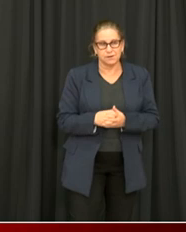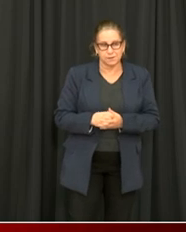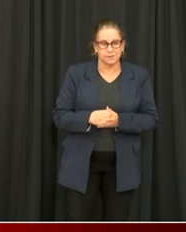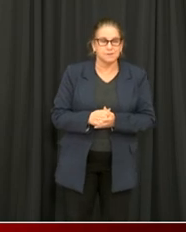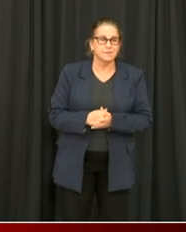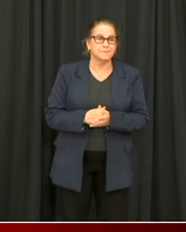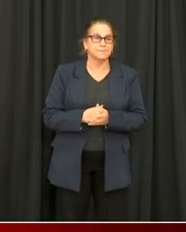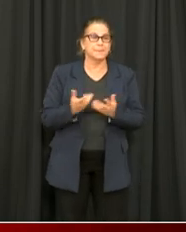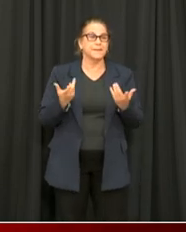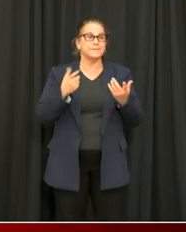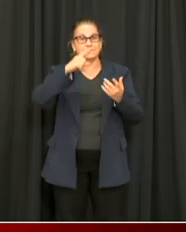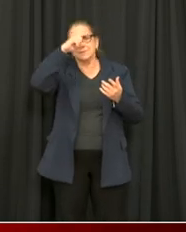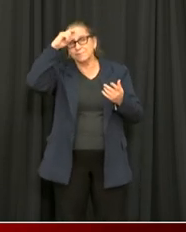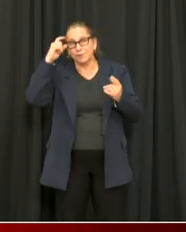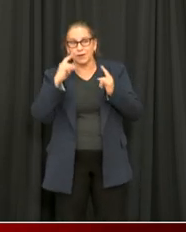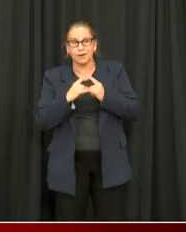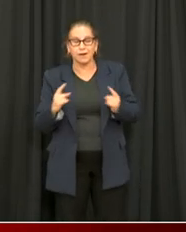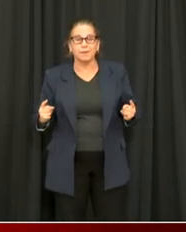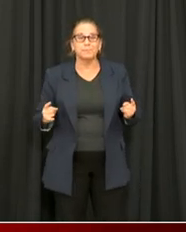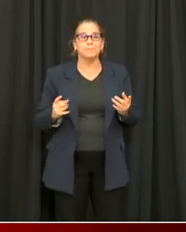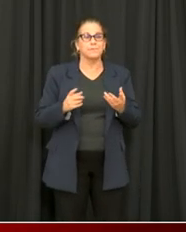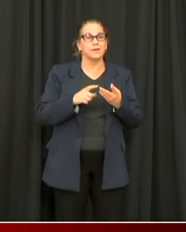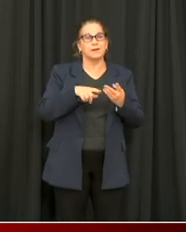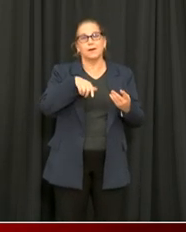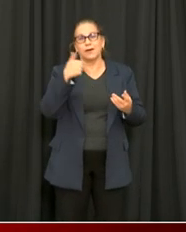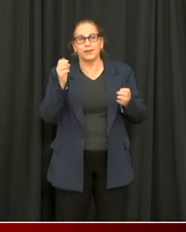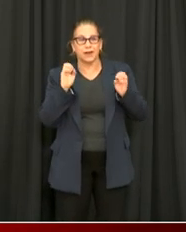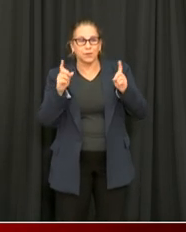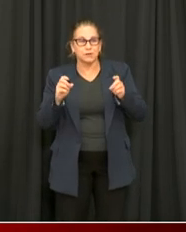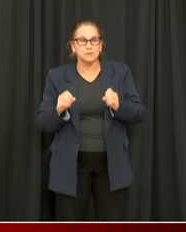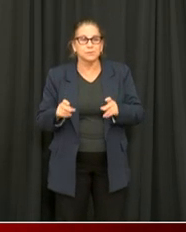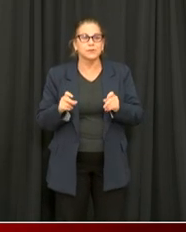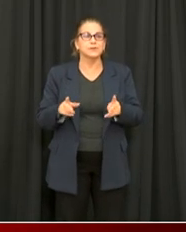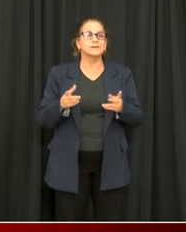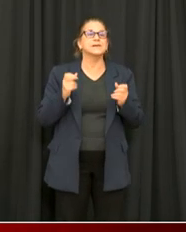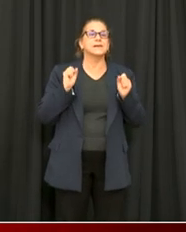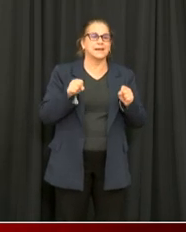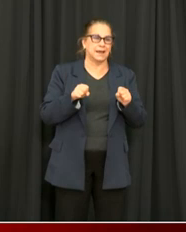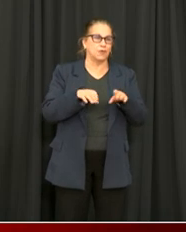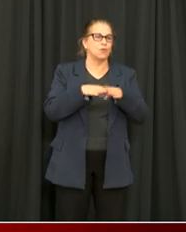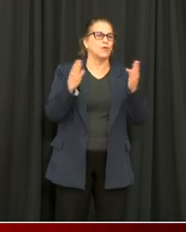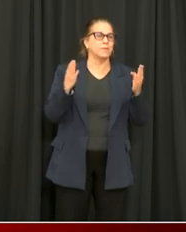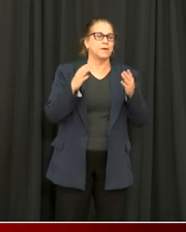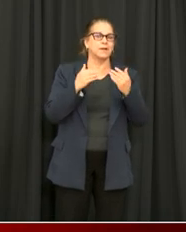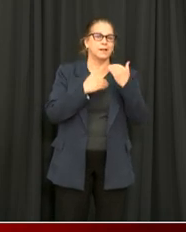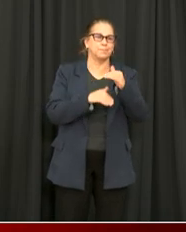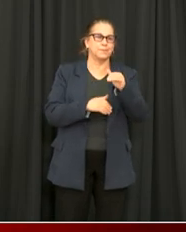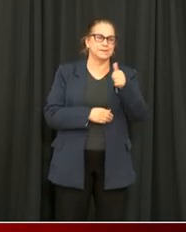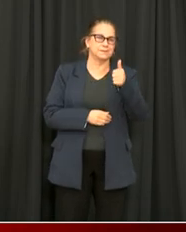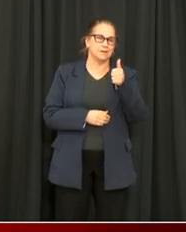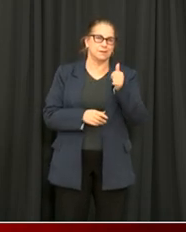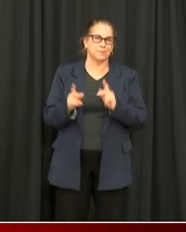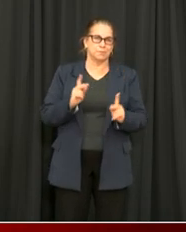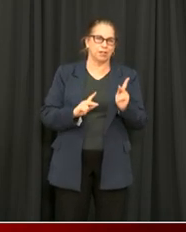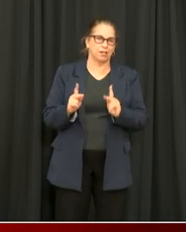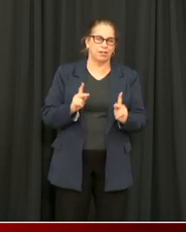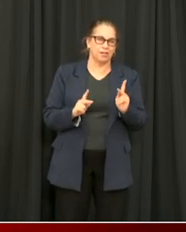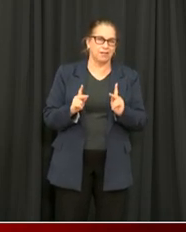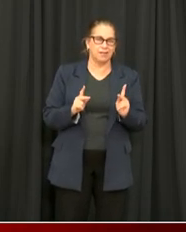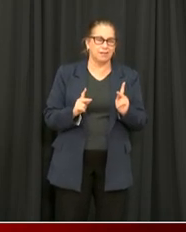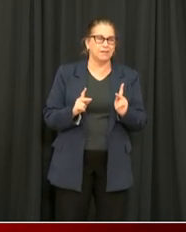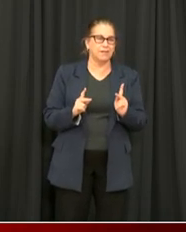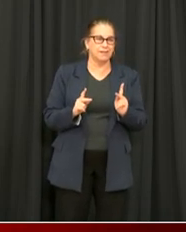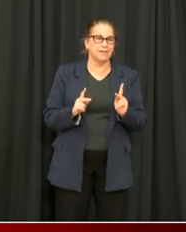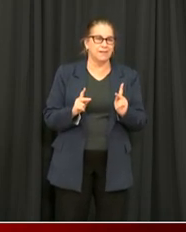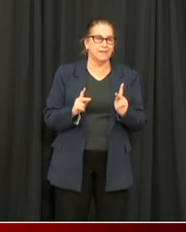educational opportunities. Camps may open with no more than 10 people in a cohort and with social